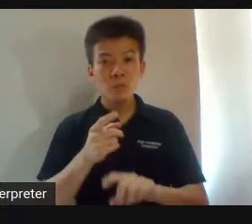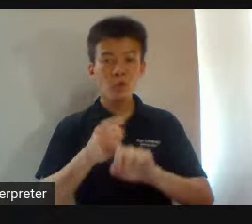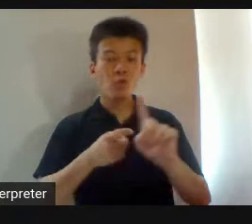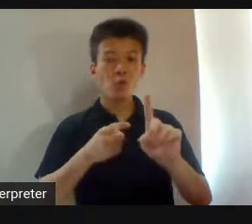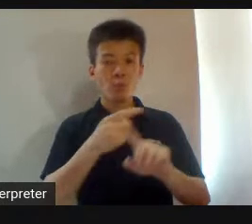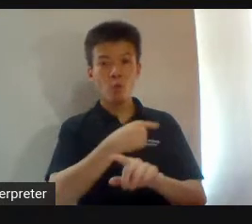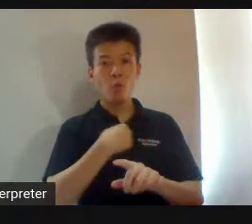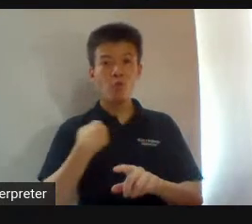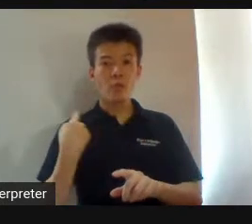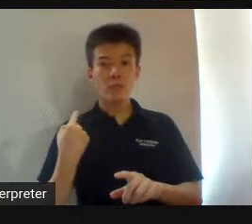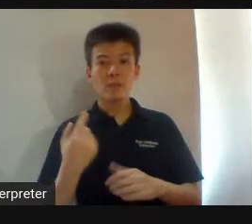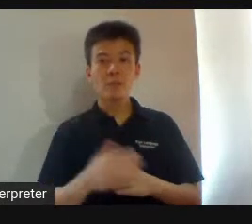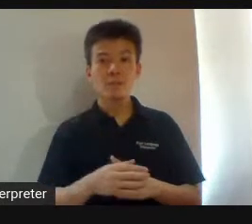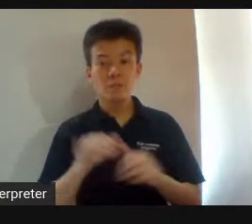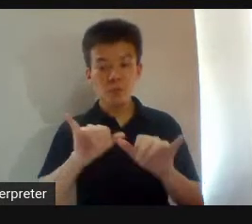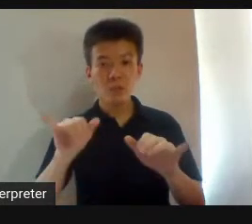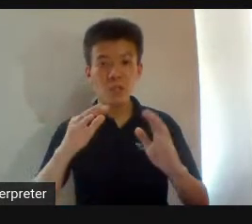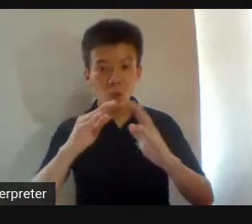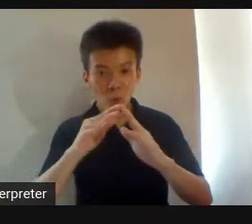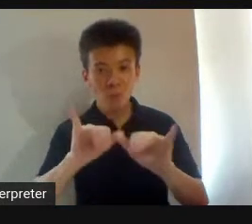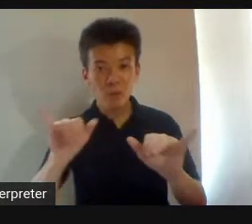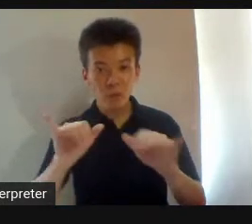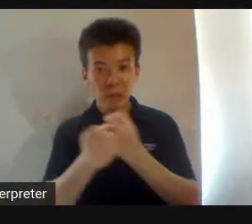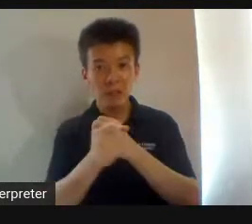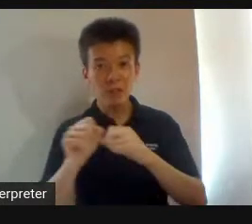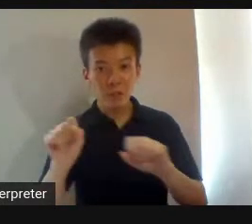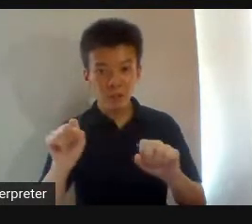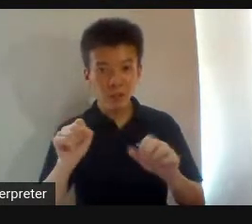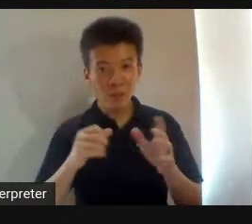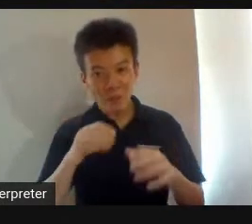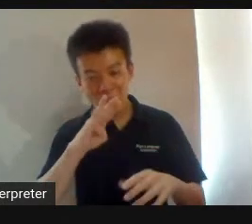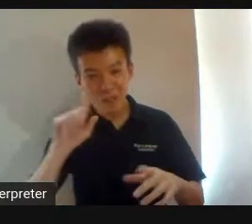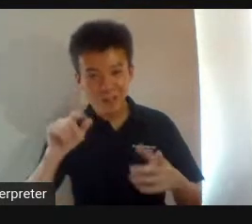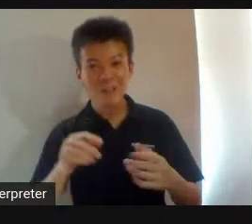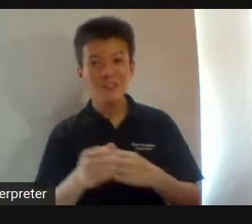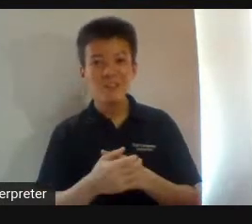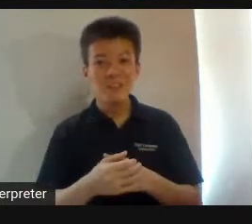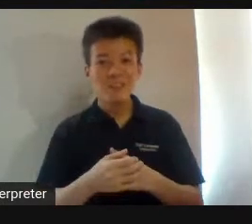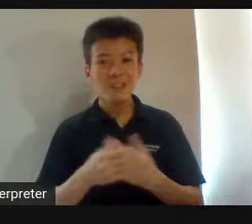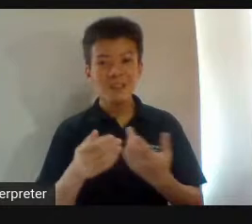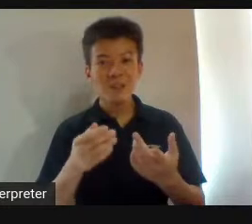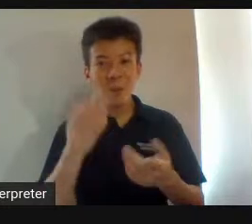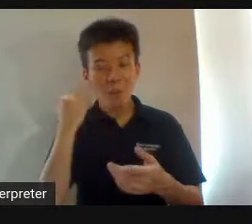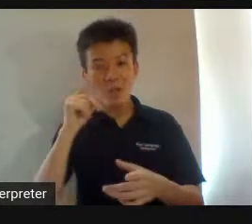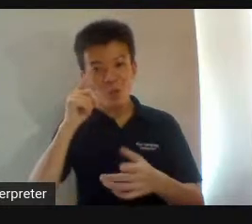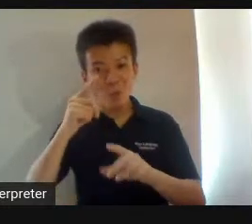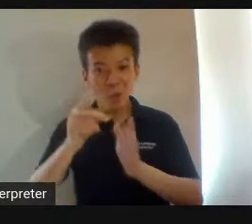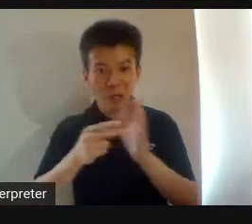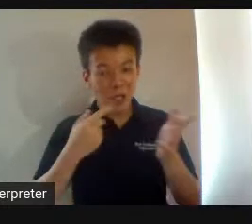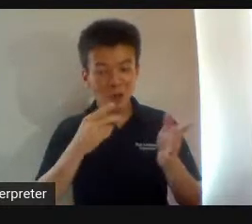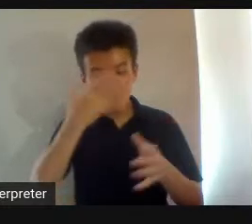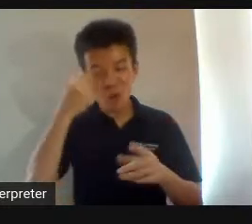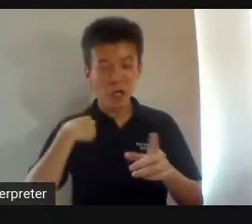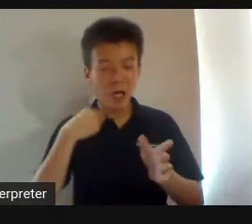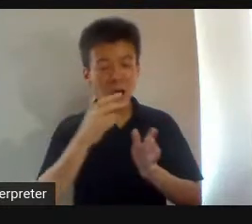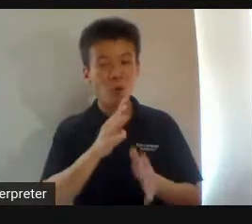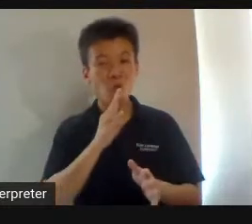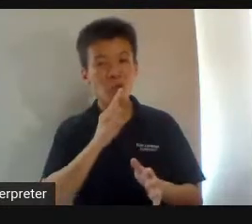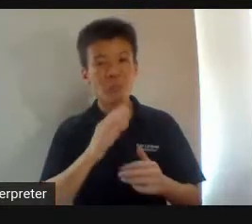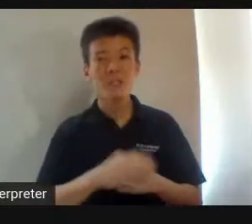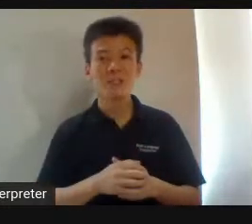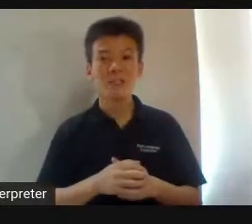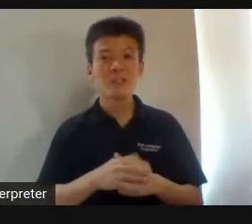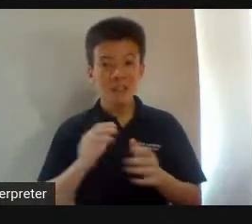of us, stay home, stay in safe. We passed an hour and I've forgotten how to speak. Stay